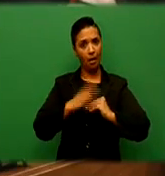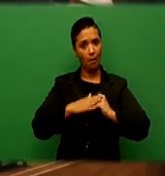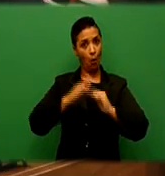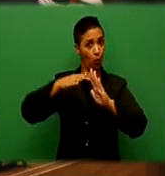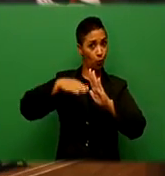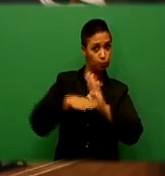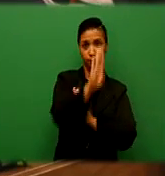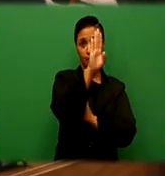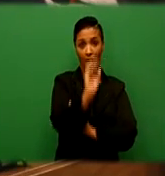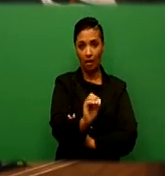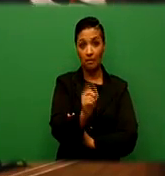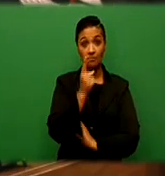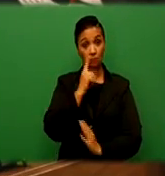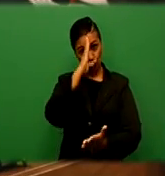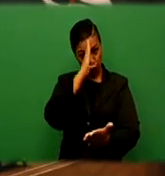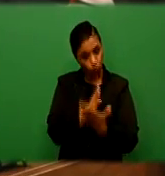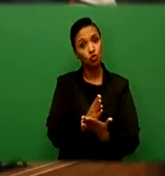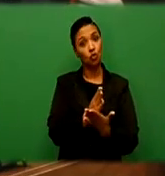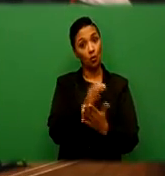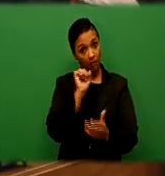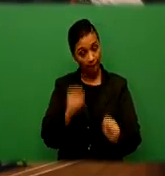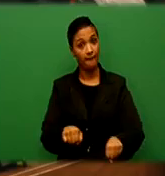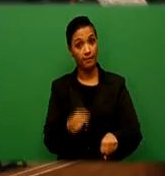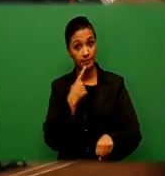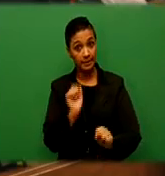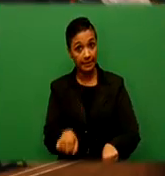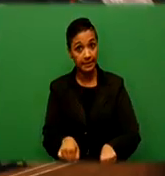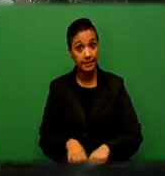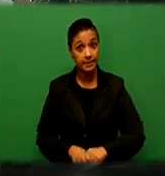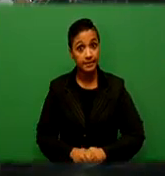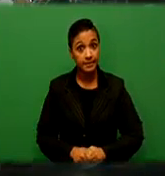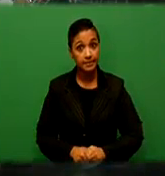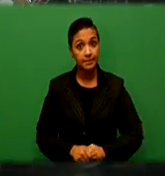with any certainty, as you have done in the past?